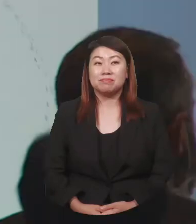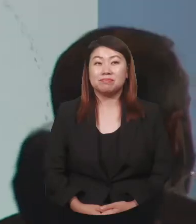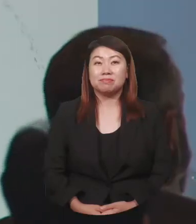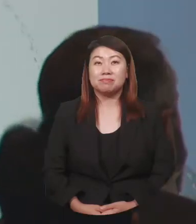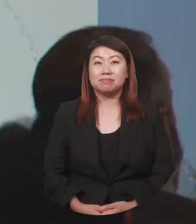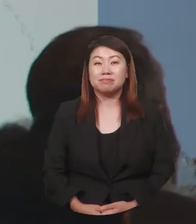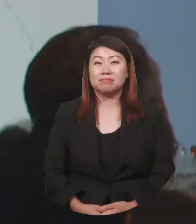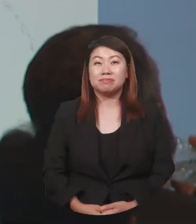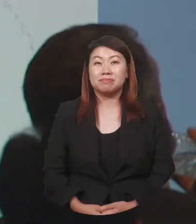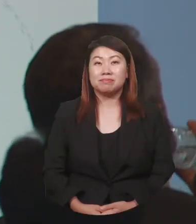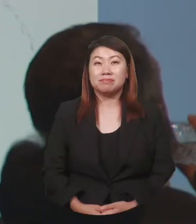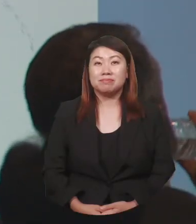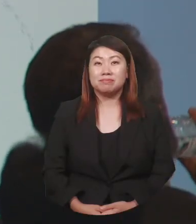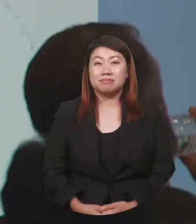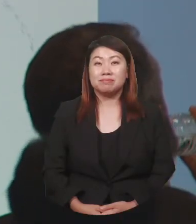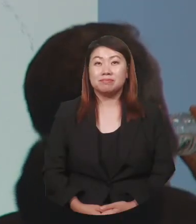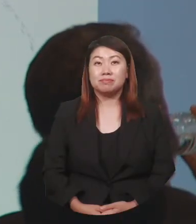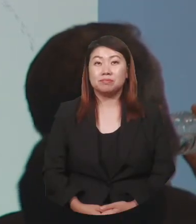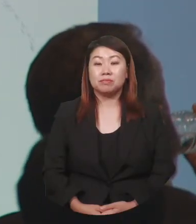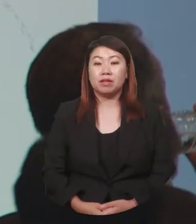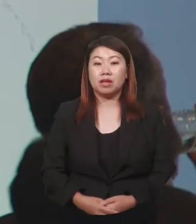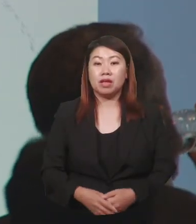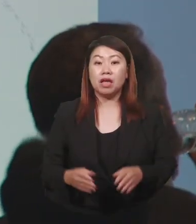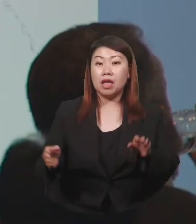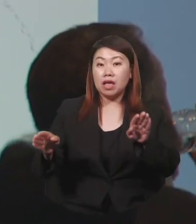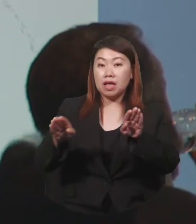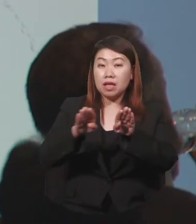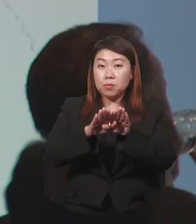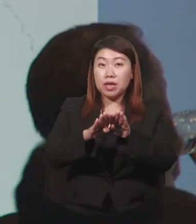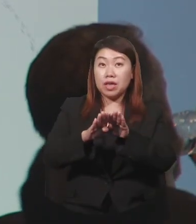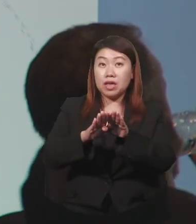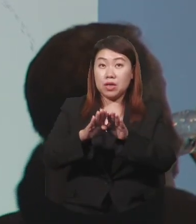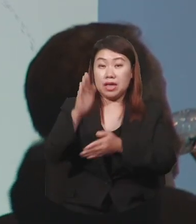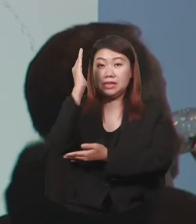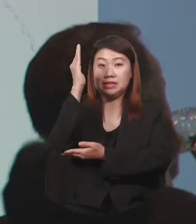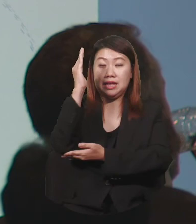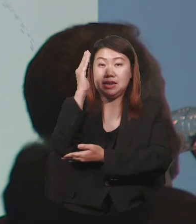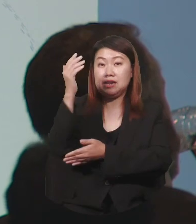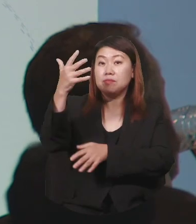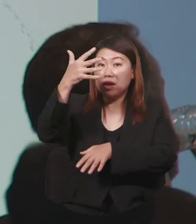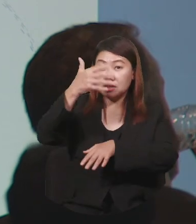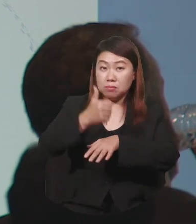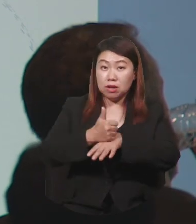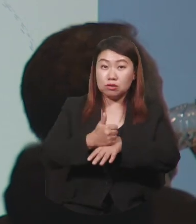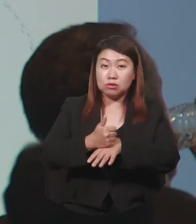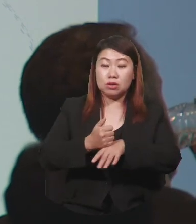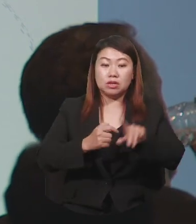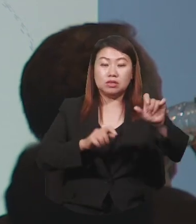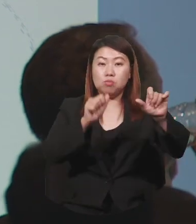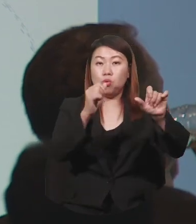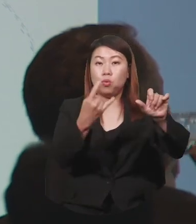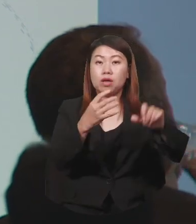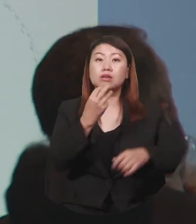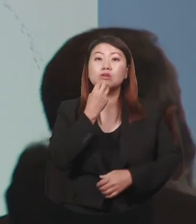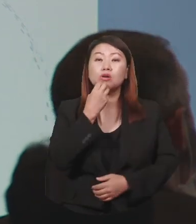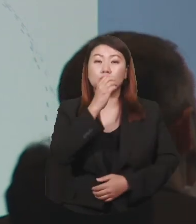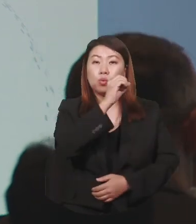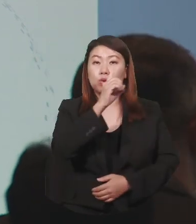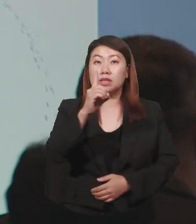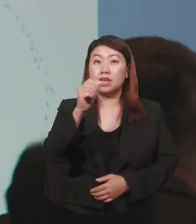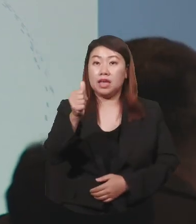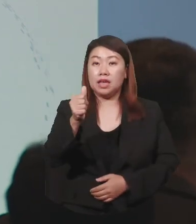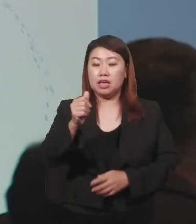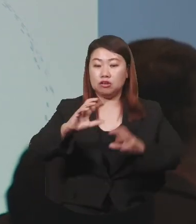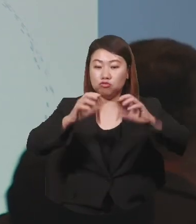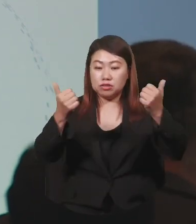So with that, we will officially conclude the 15th Seoul ODA International Conference. And on behalf of the Ministry of Foreign